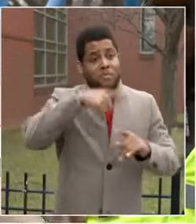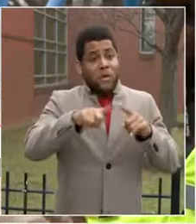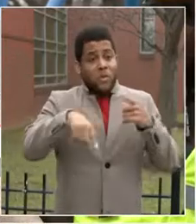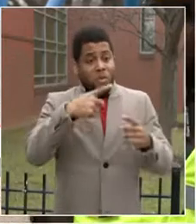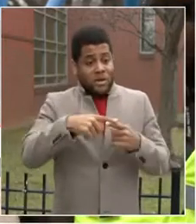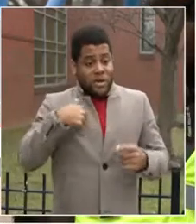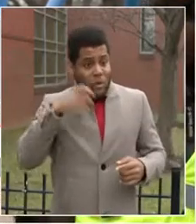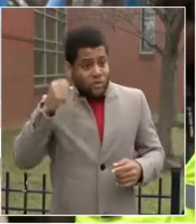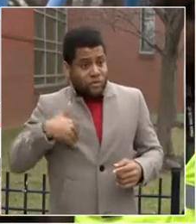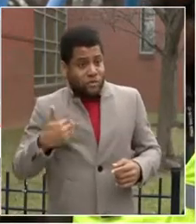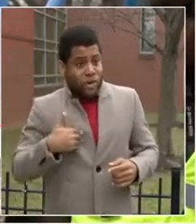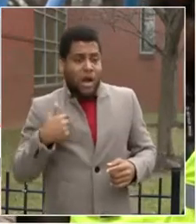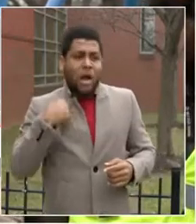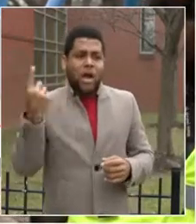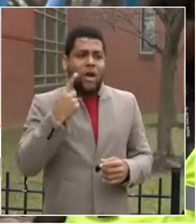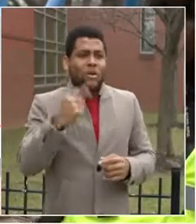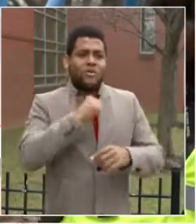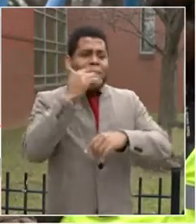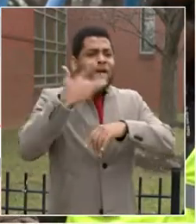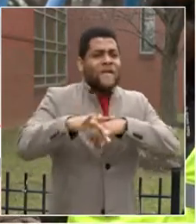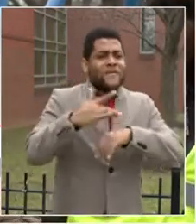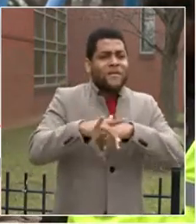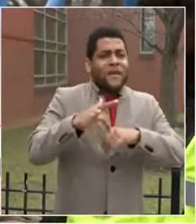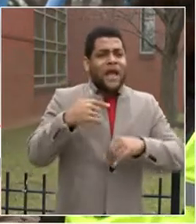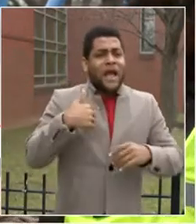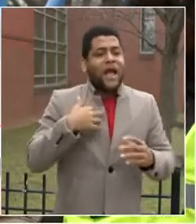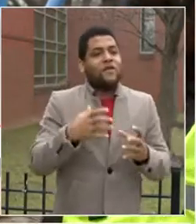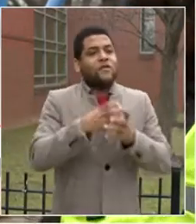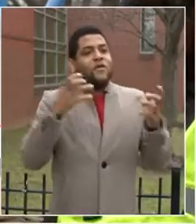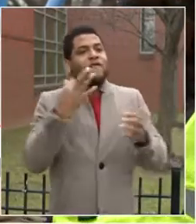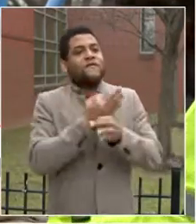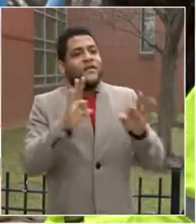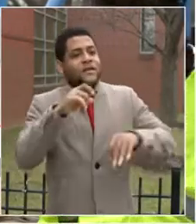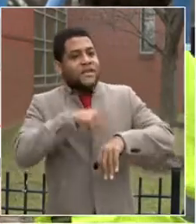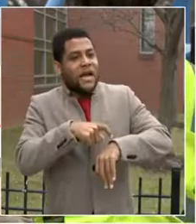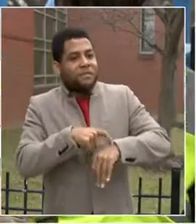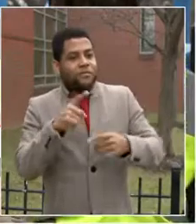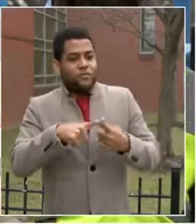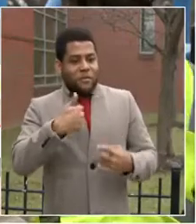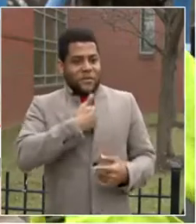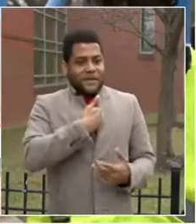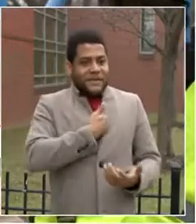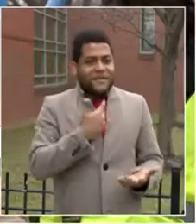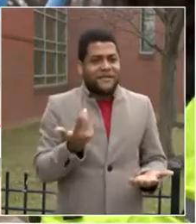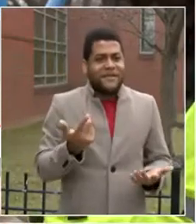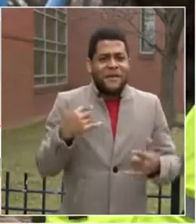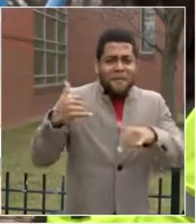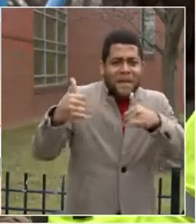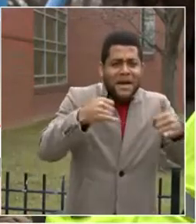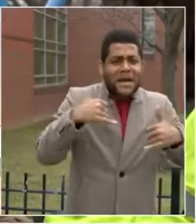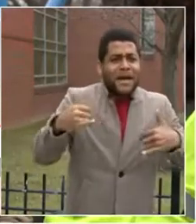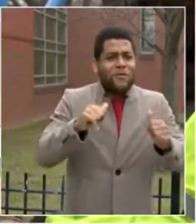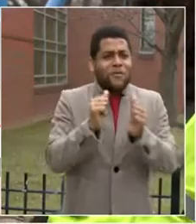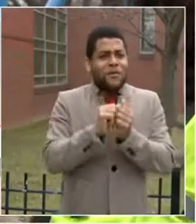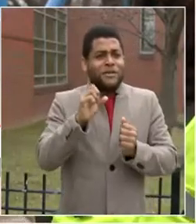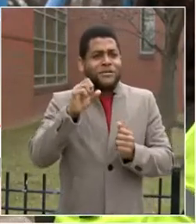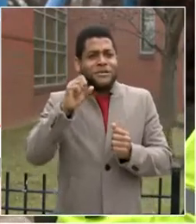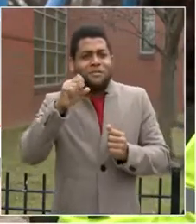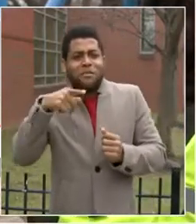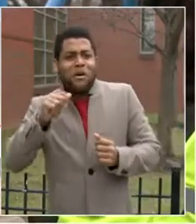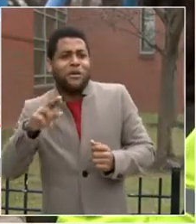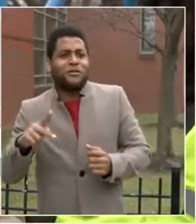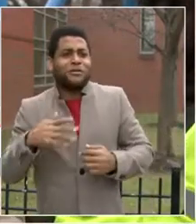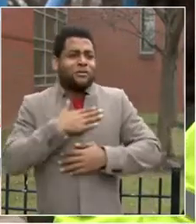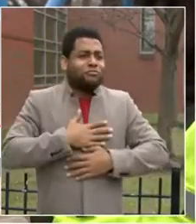because they were working. And I had a lot of free time to myself, and I spent a lot of time playing in DPR parks and activities at